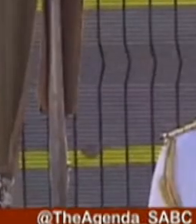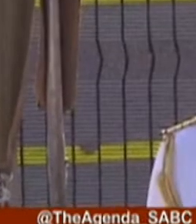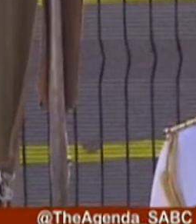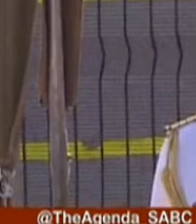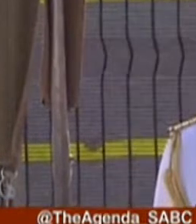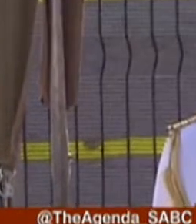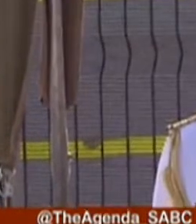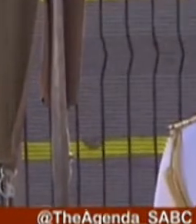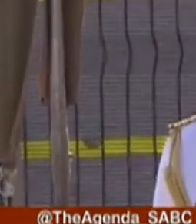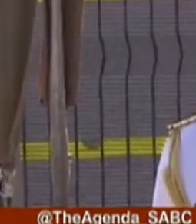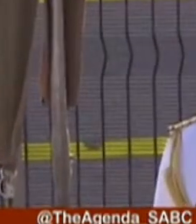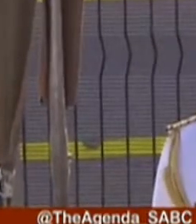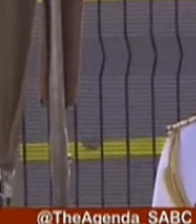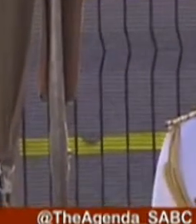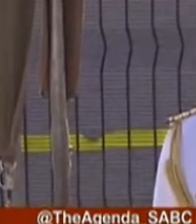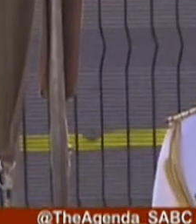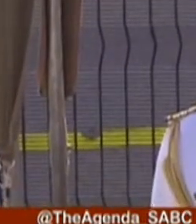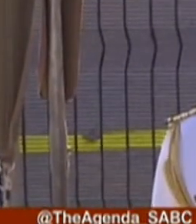the ceremony.